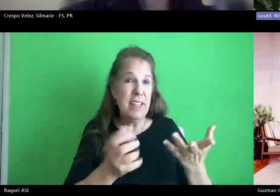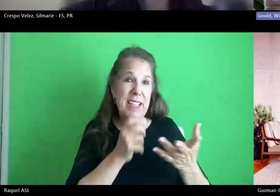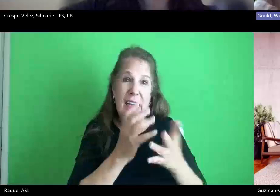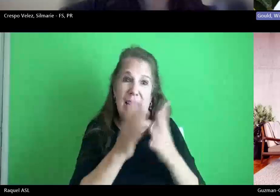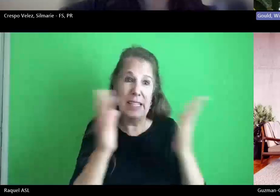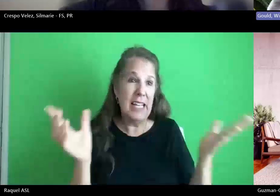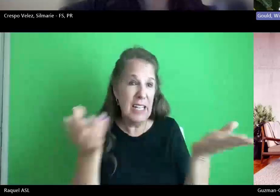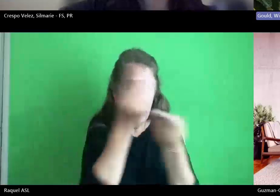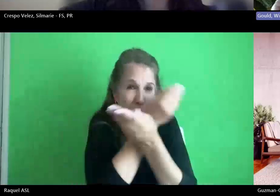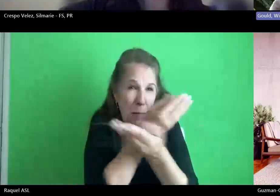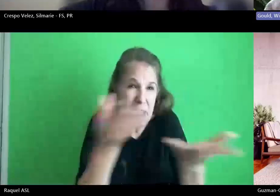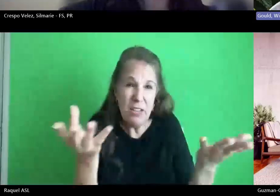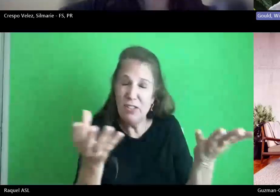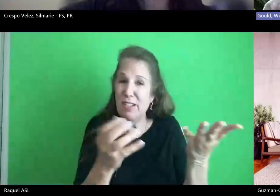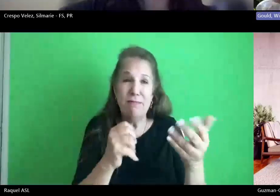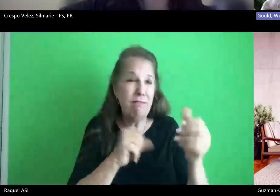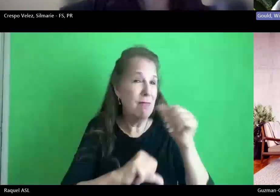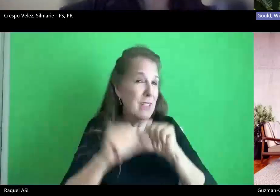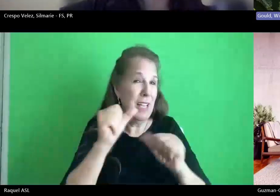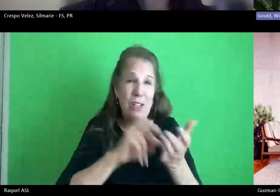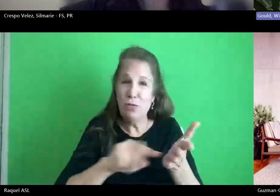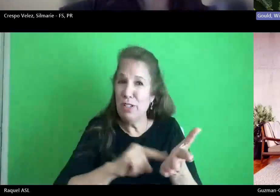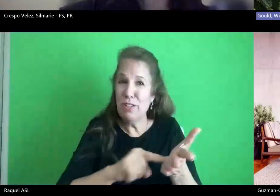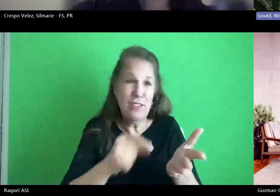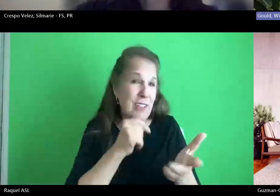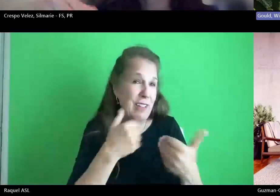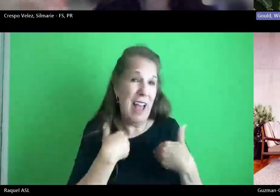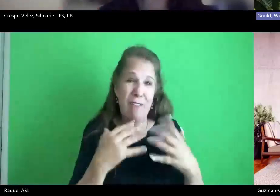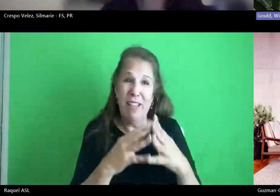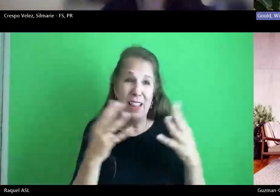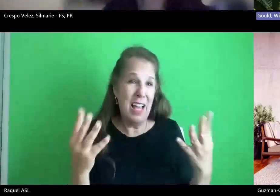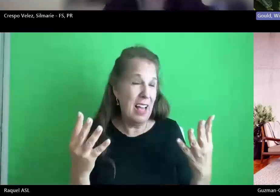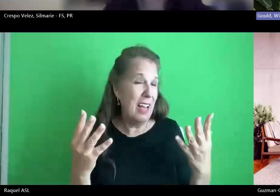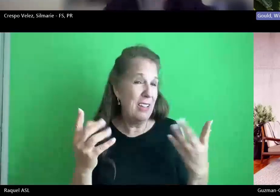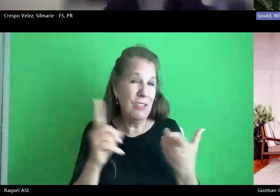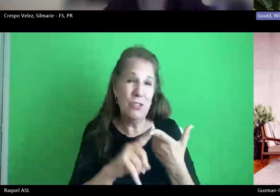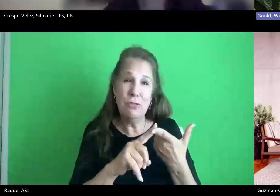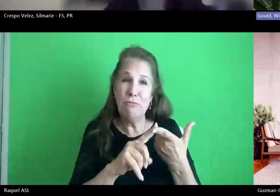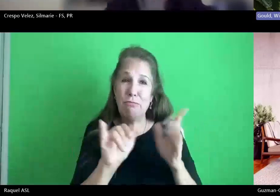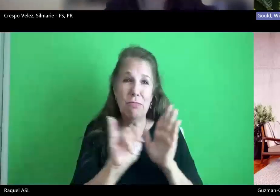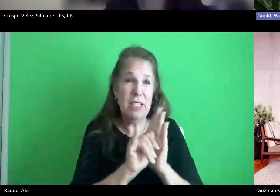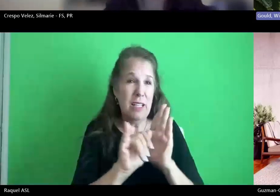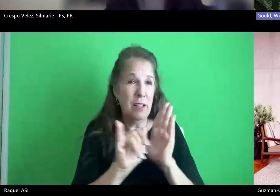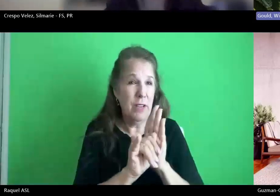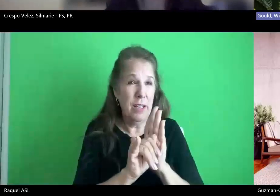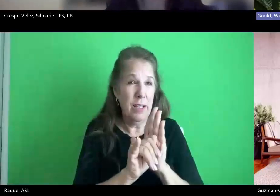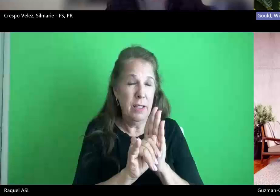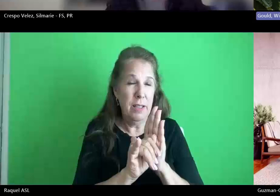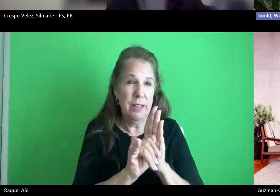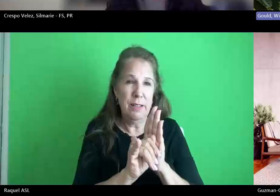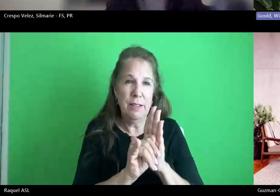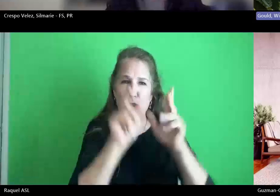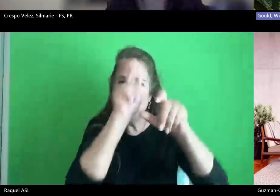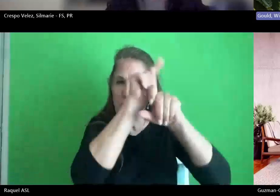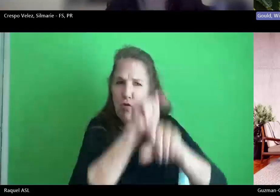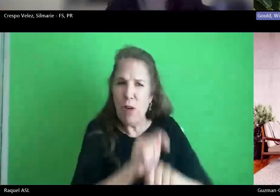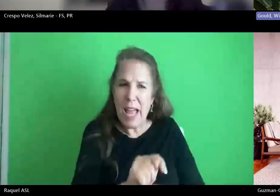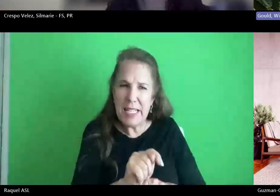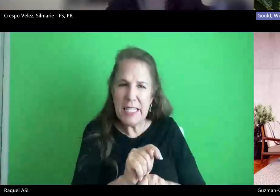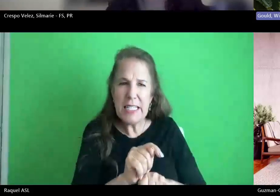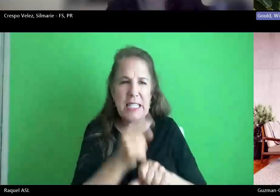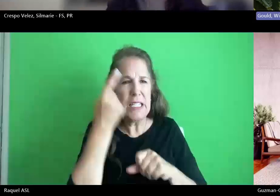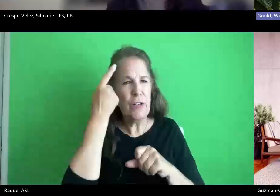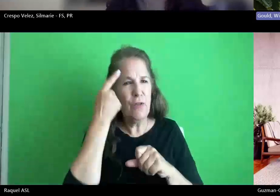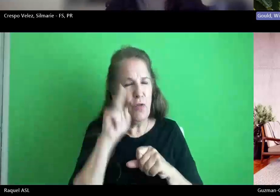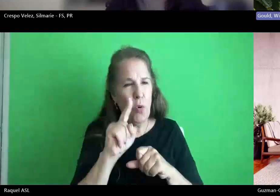publications and scientific research that we can point to that identify trends in